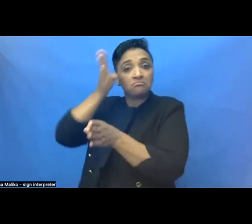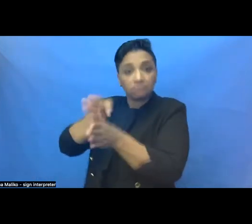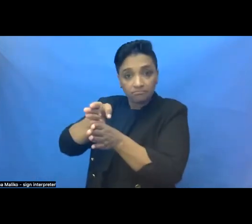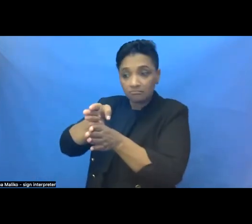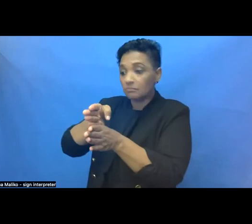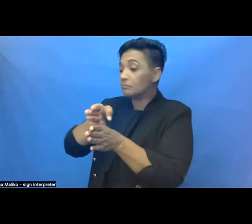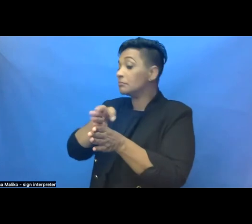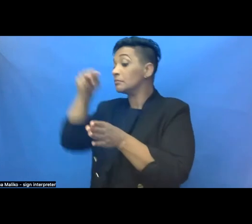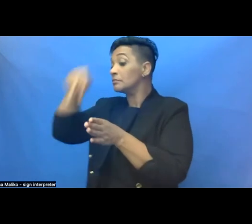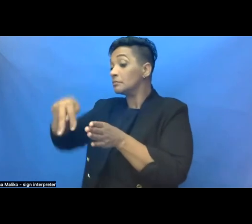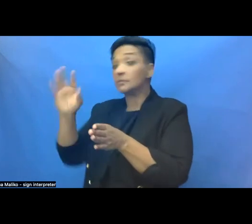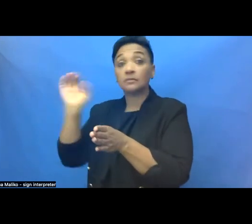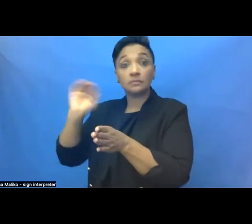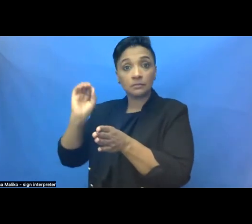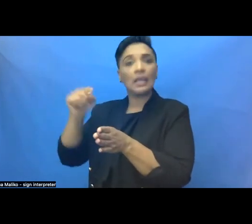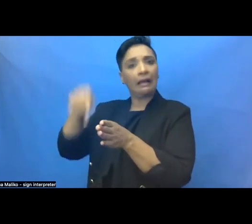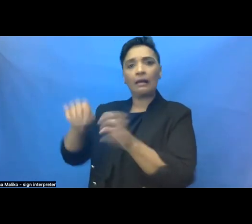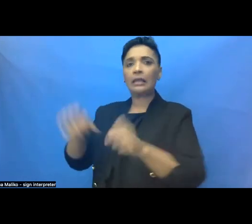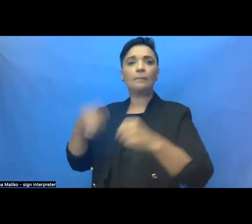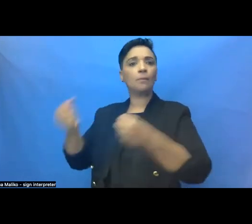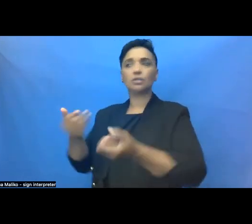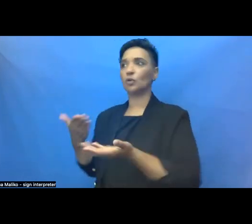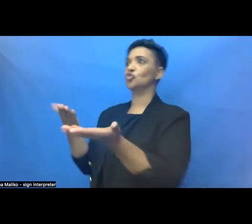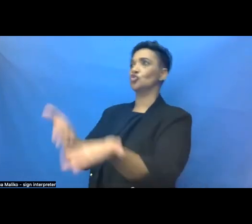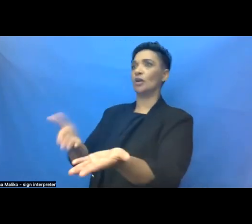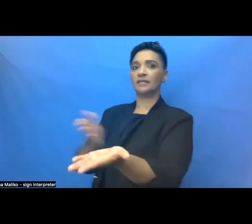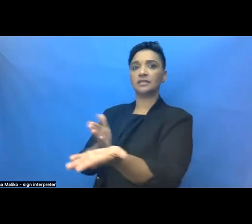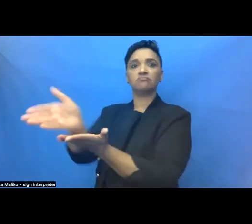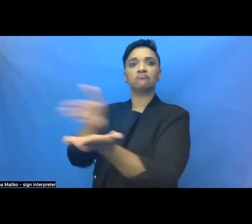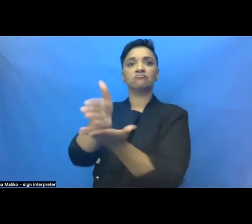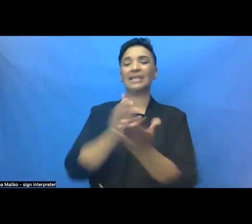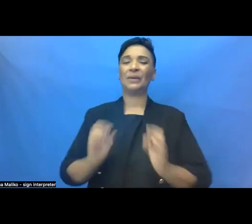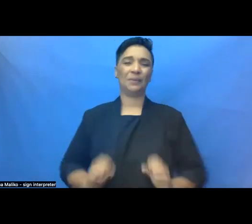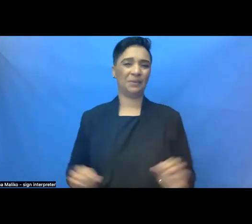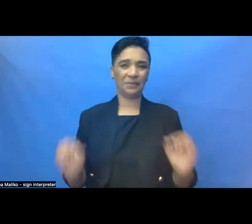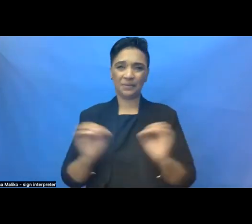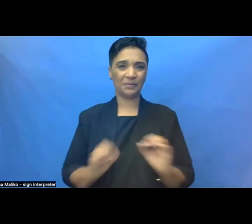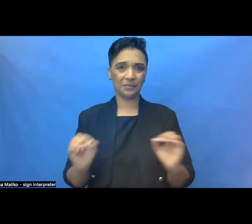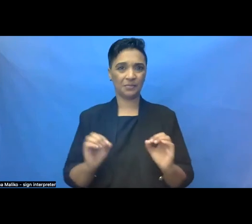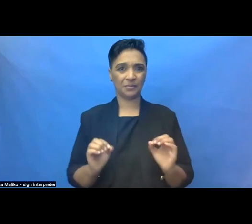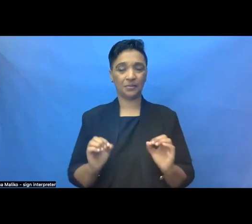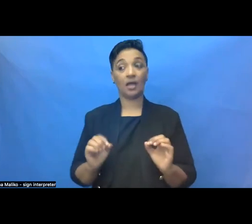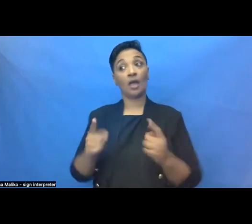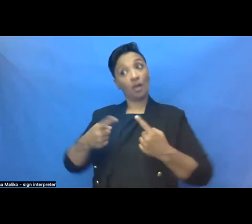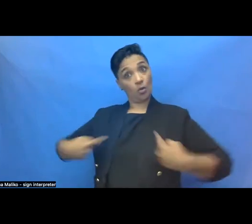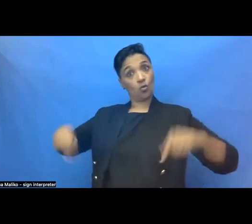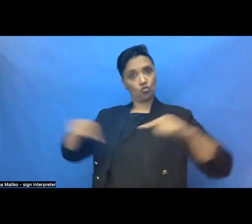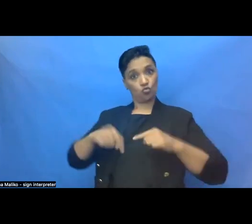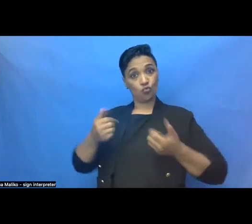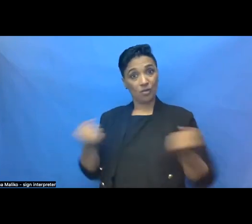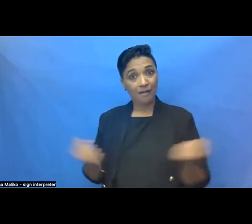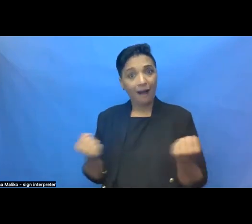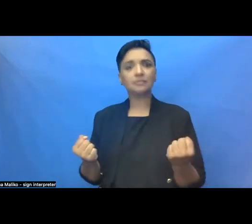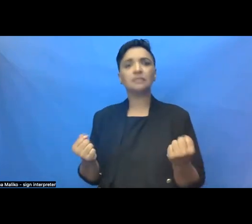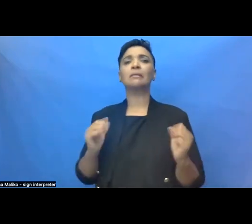to access humanitarian services. And that's really up to the humanitarian response to be